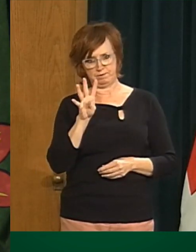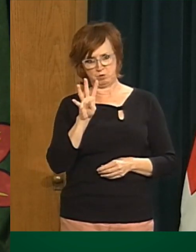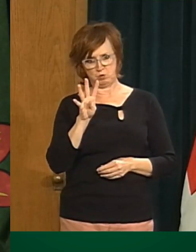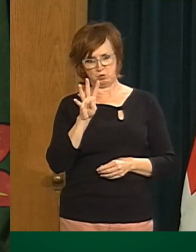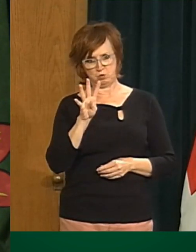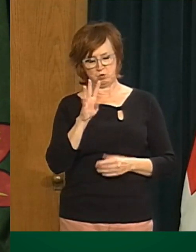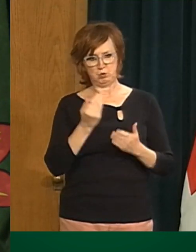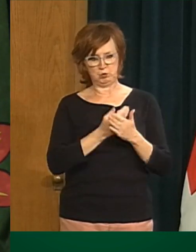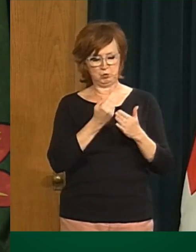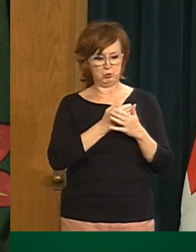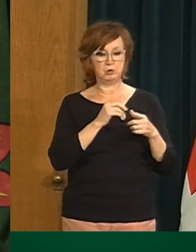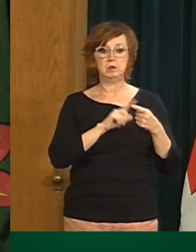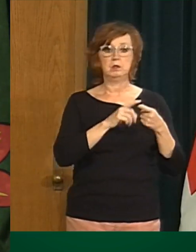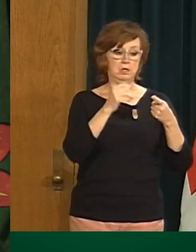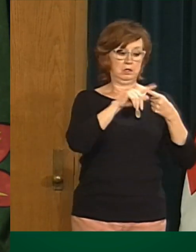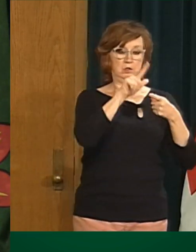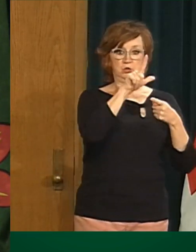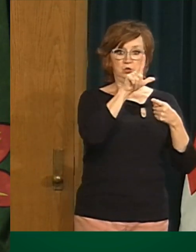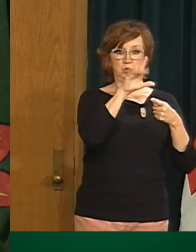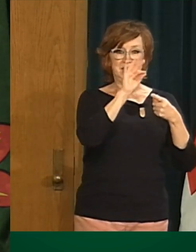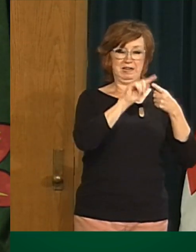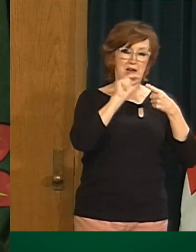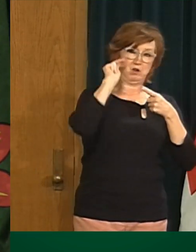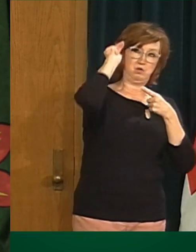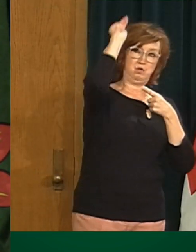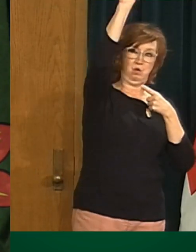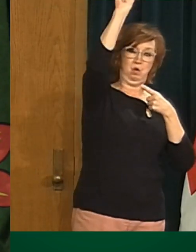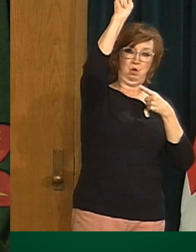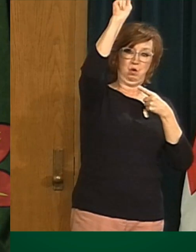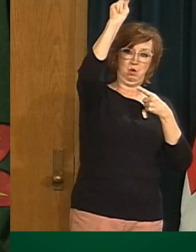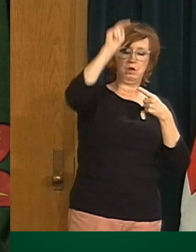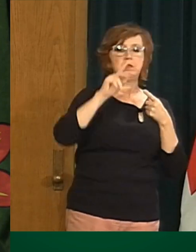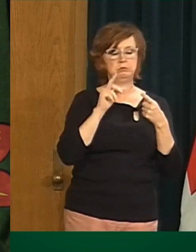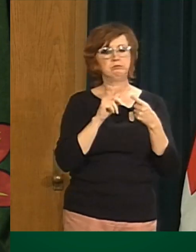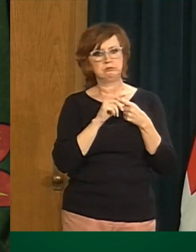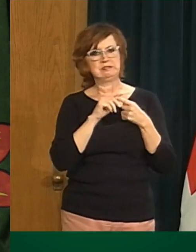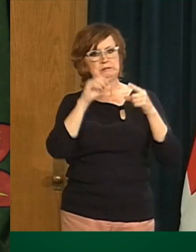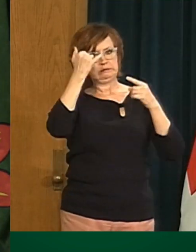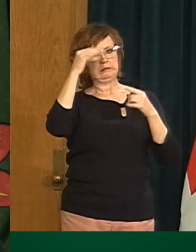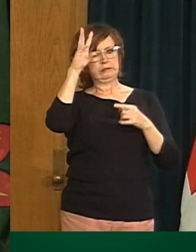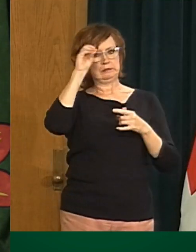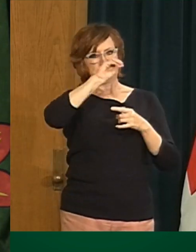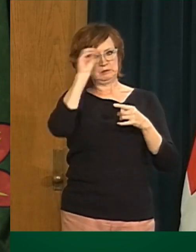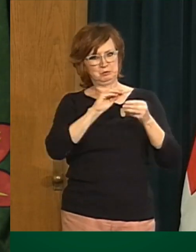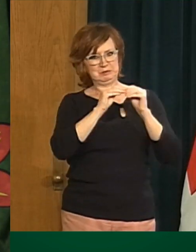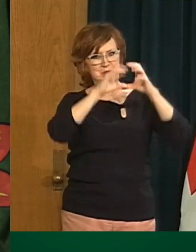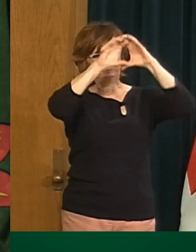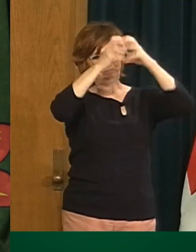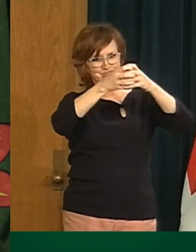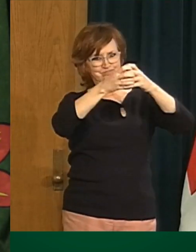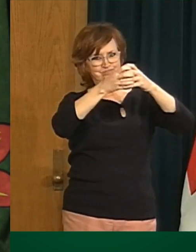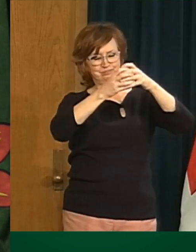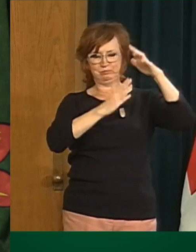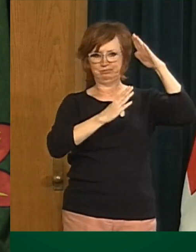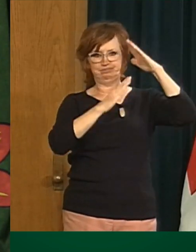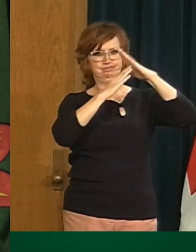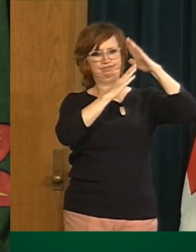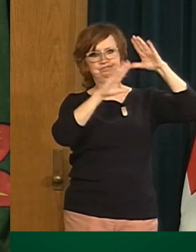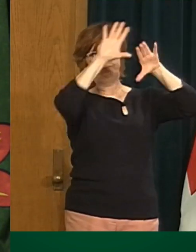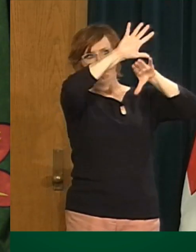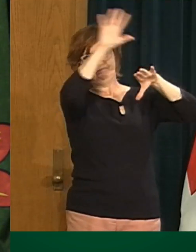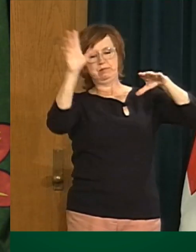Saskatchewan. 29 of these cases are in the far north, which now has over 60% of the active cases in the